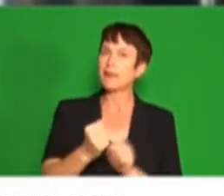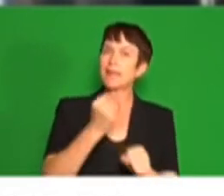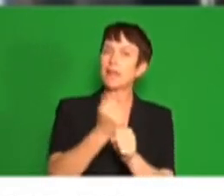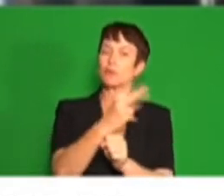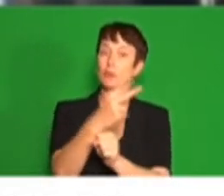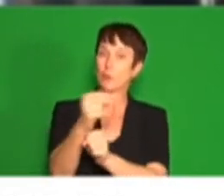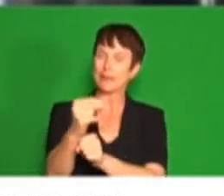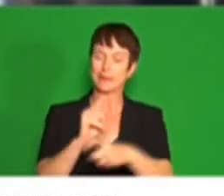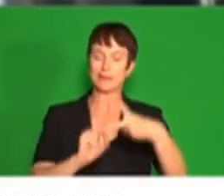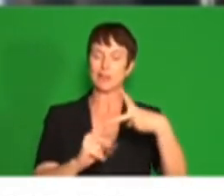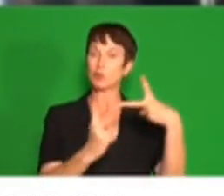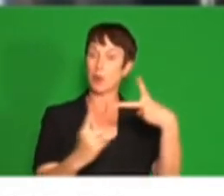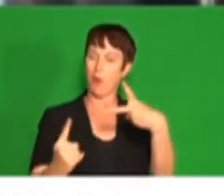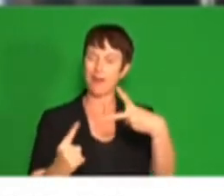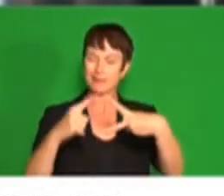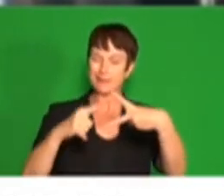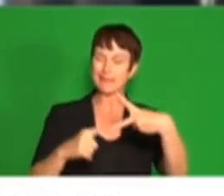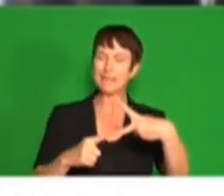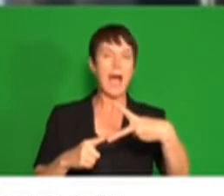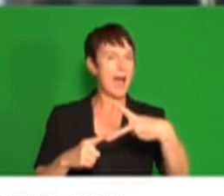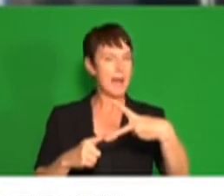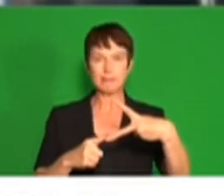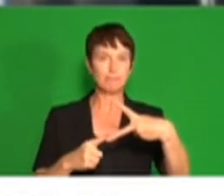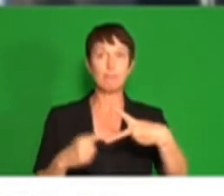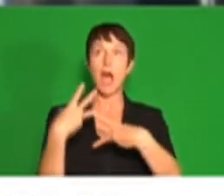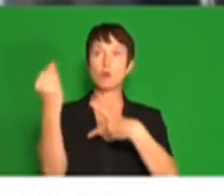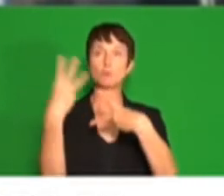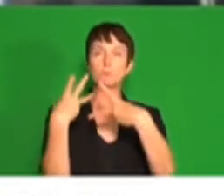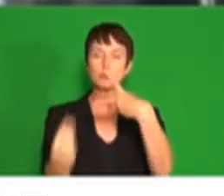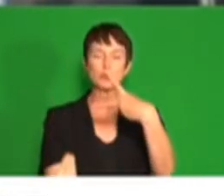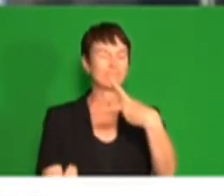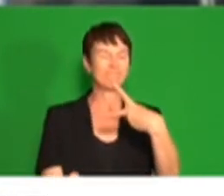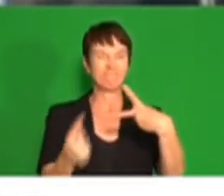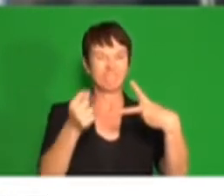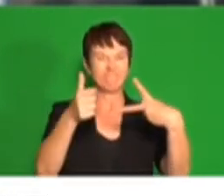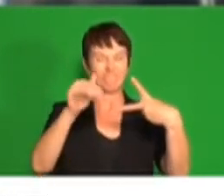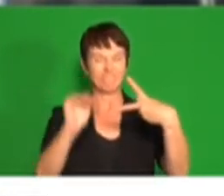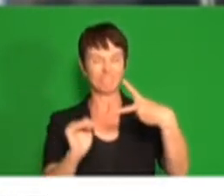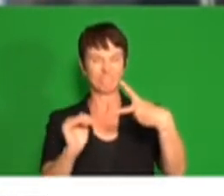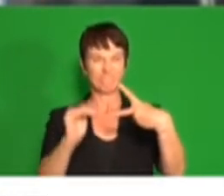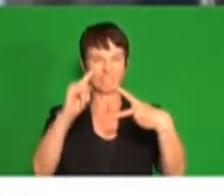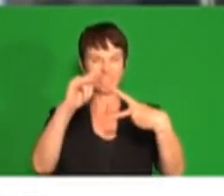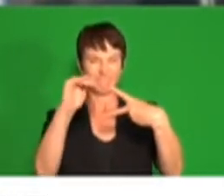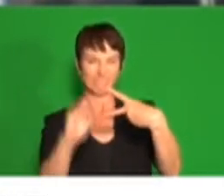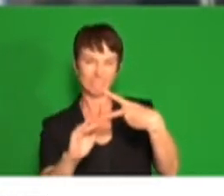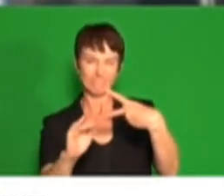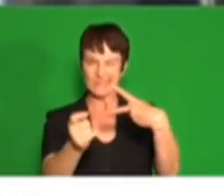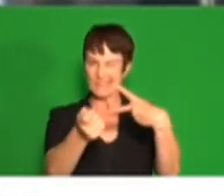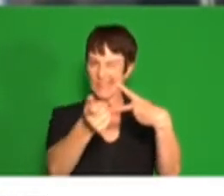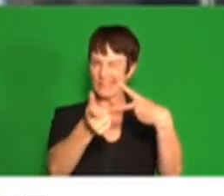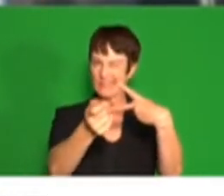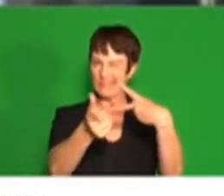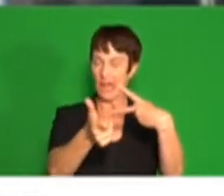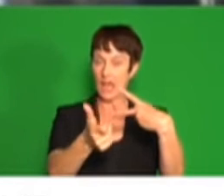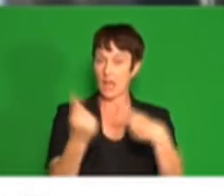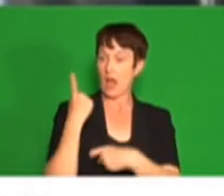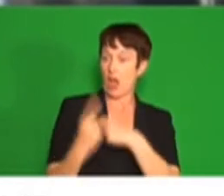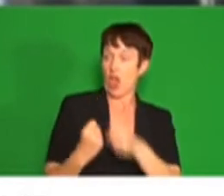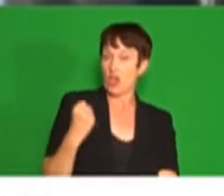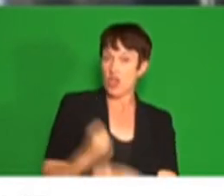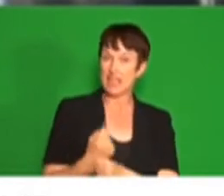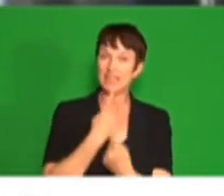a small narrowing of the output gap over the forecast period compared to the November